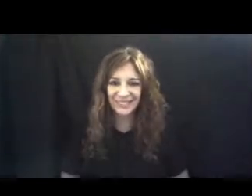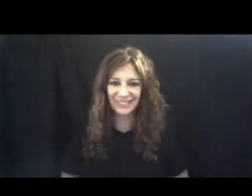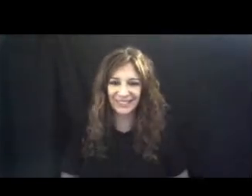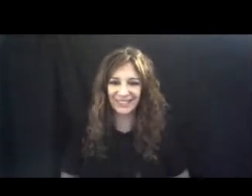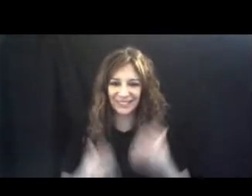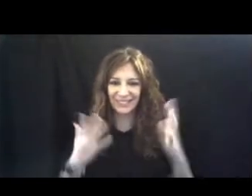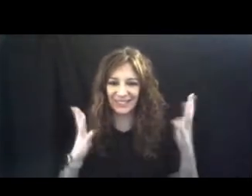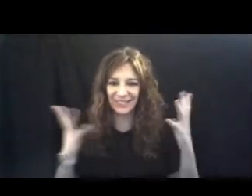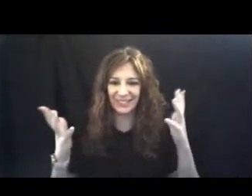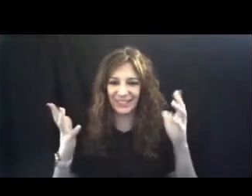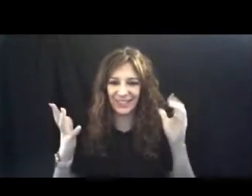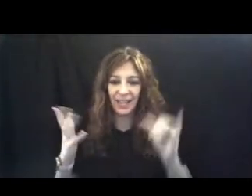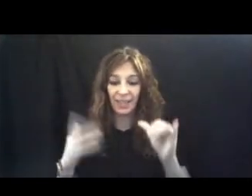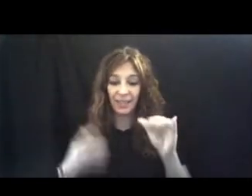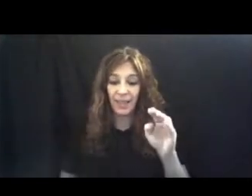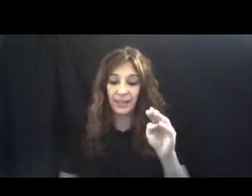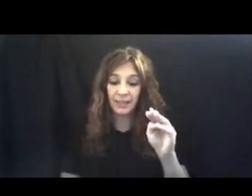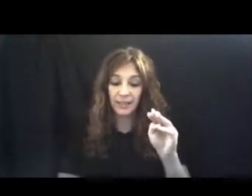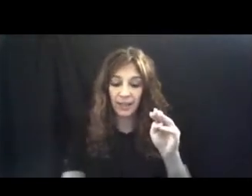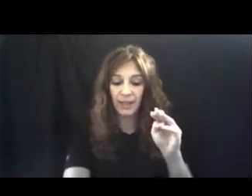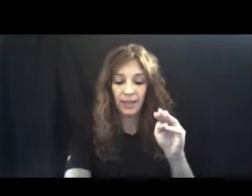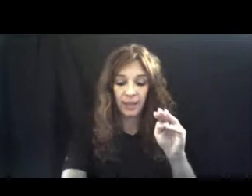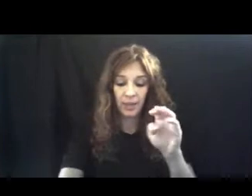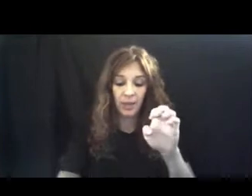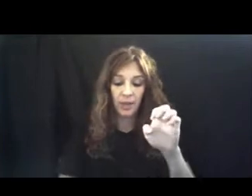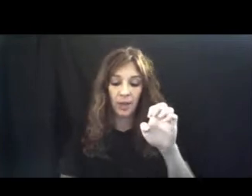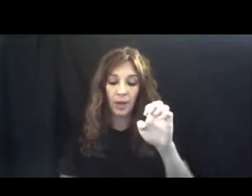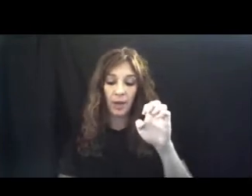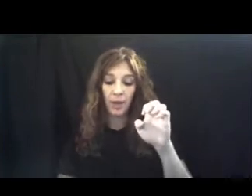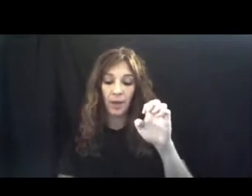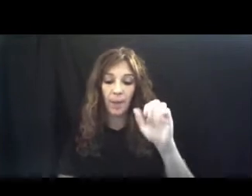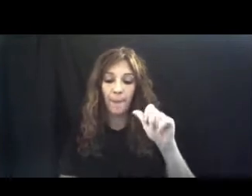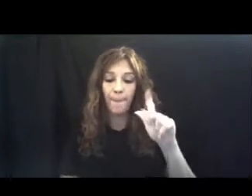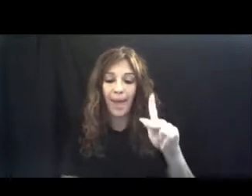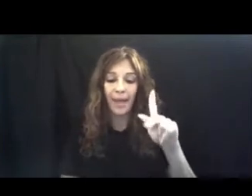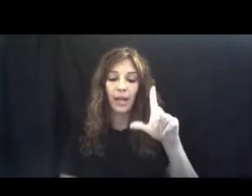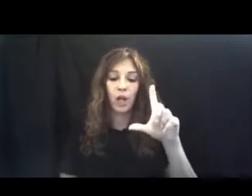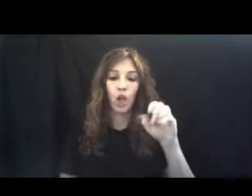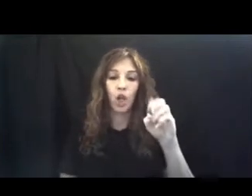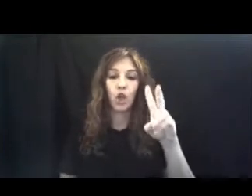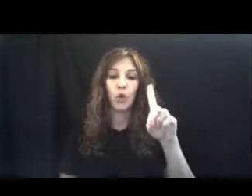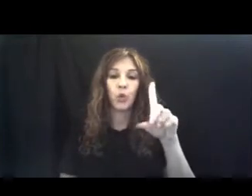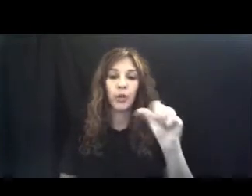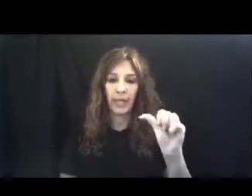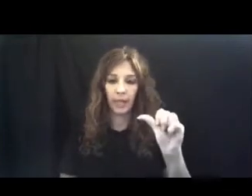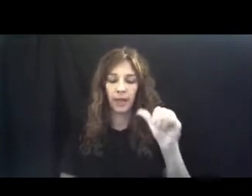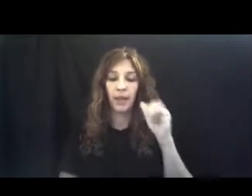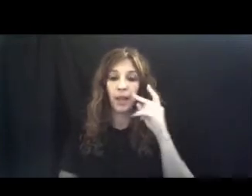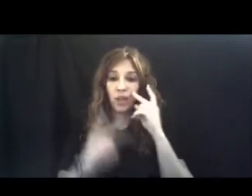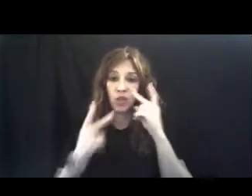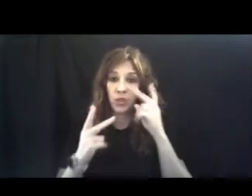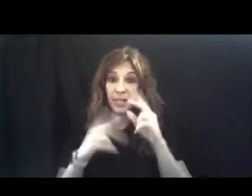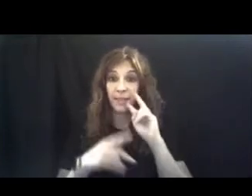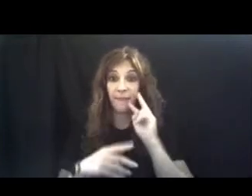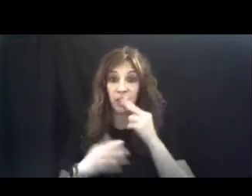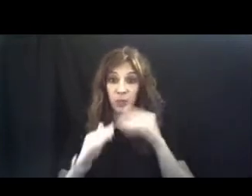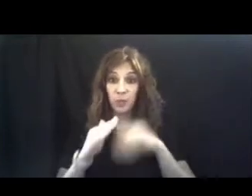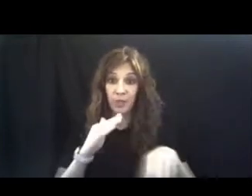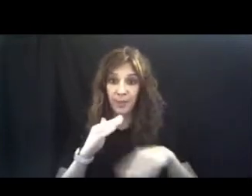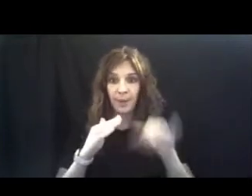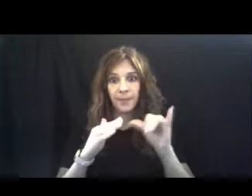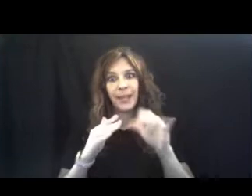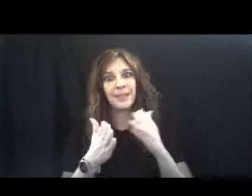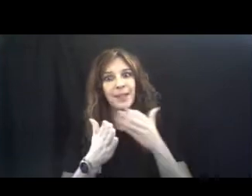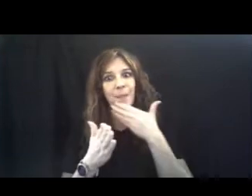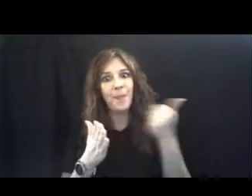That's the matloubit. That's just a sample dish. And we'll be, and you see the veggies at the bottom. Yeah. And this is the best part. Even